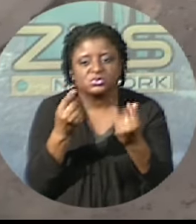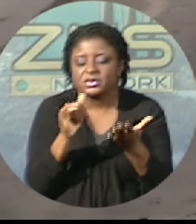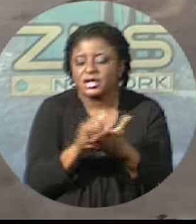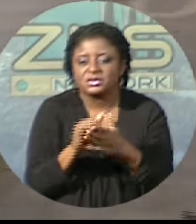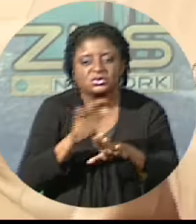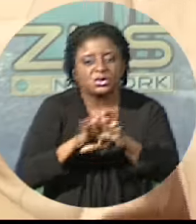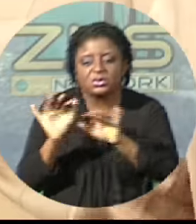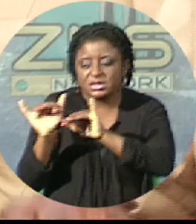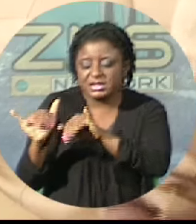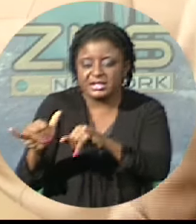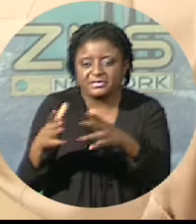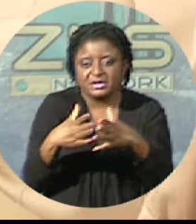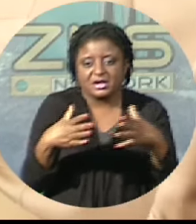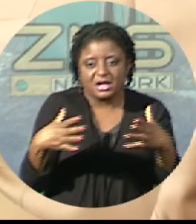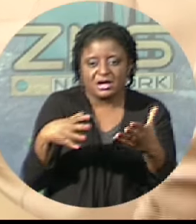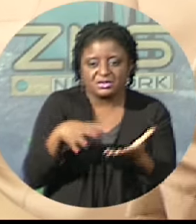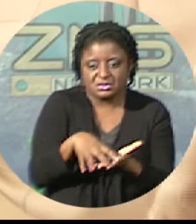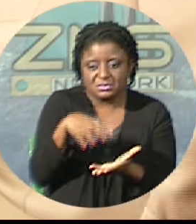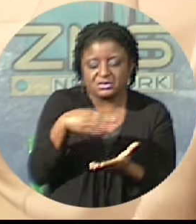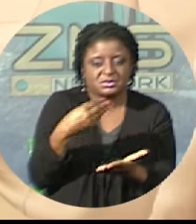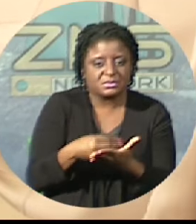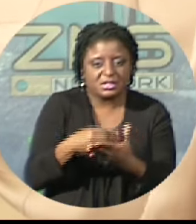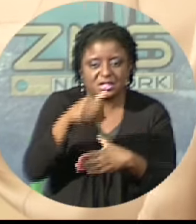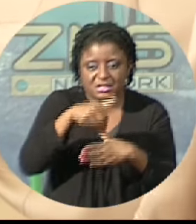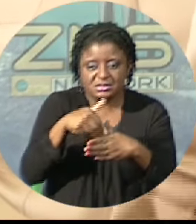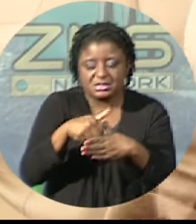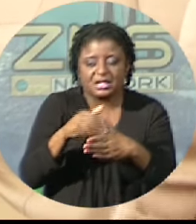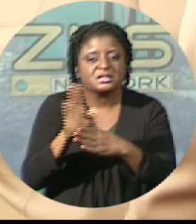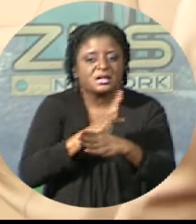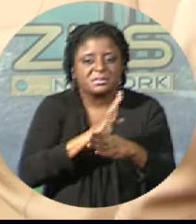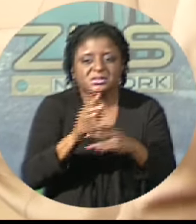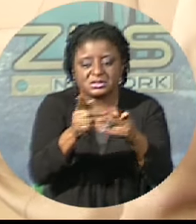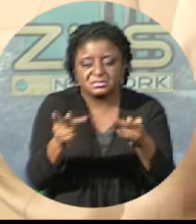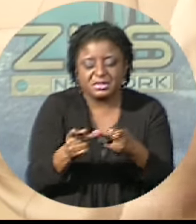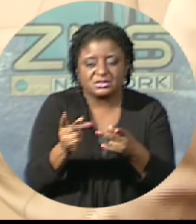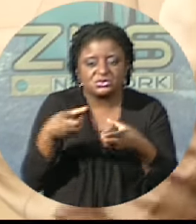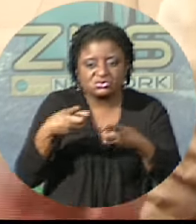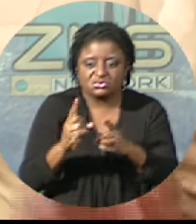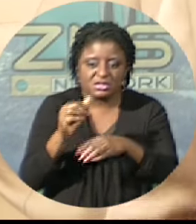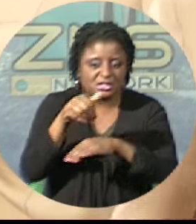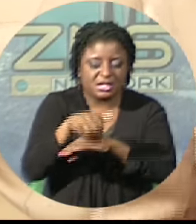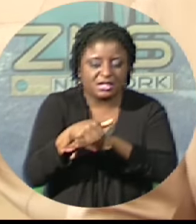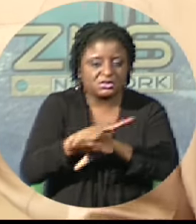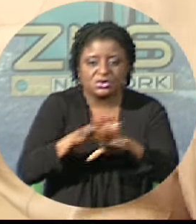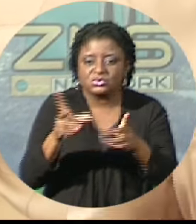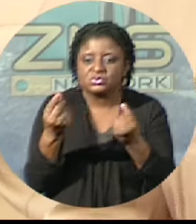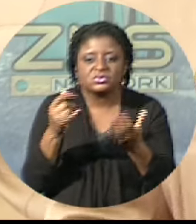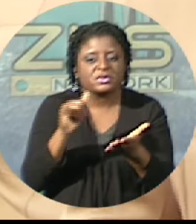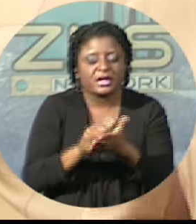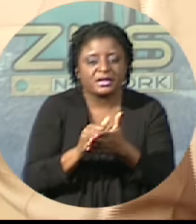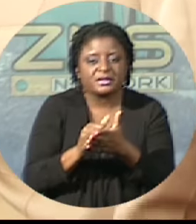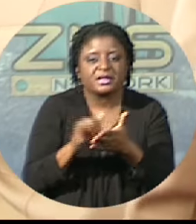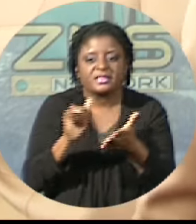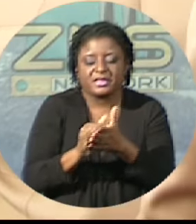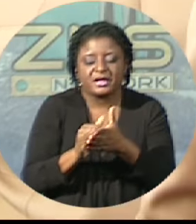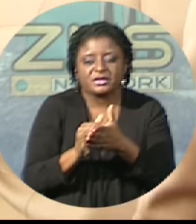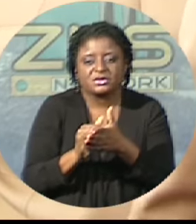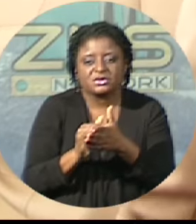large sums of money in the business places overnight. Do not do that. That's only creating a temptation for